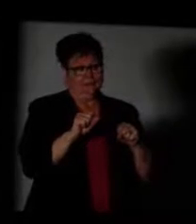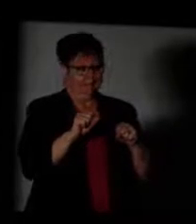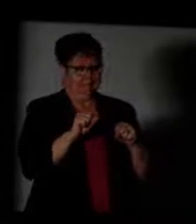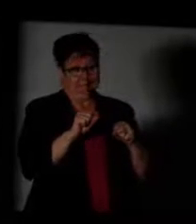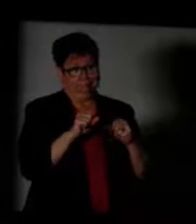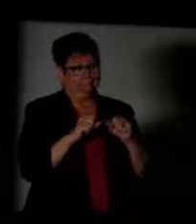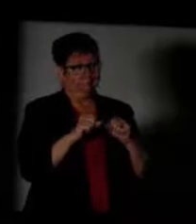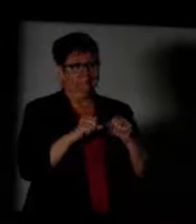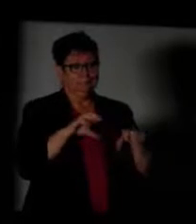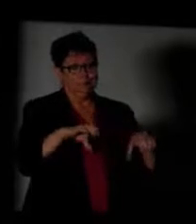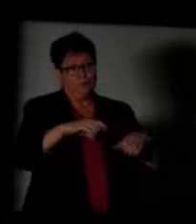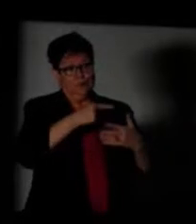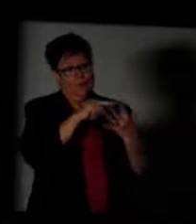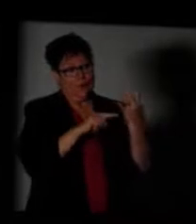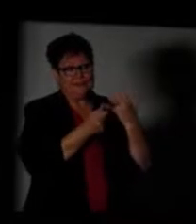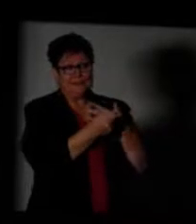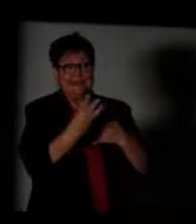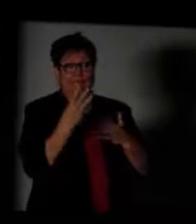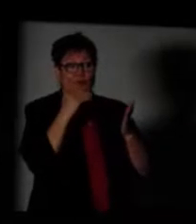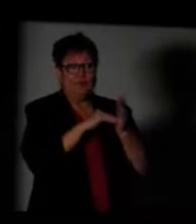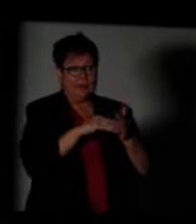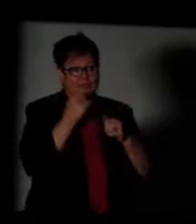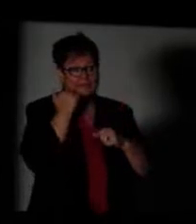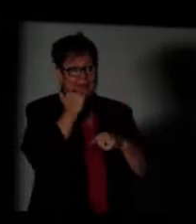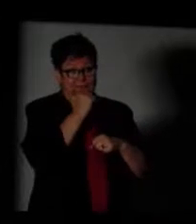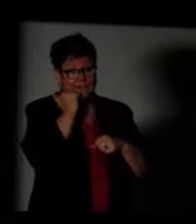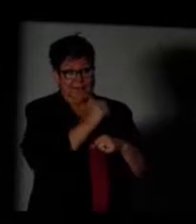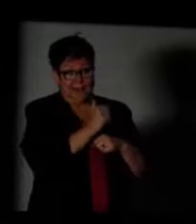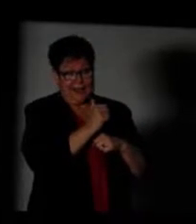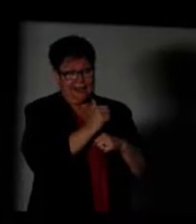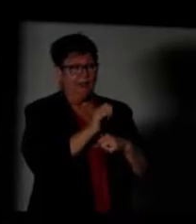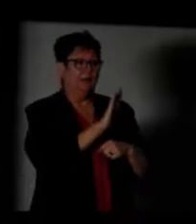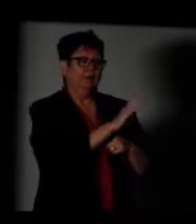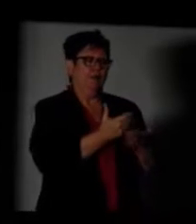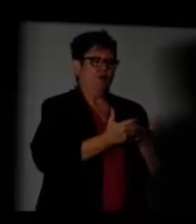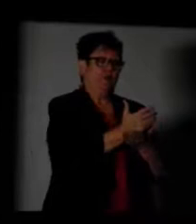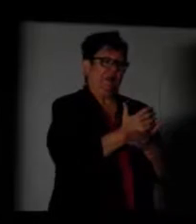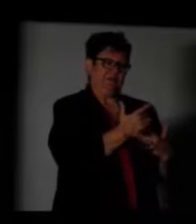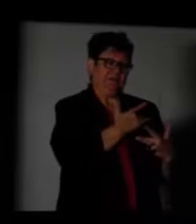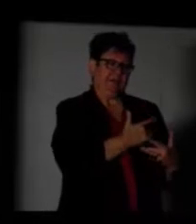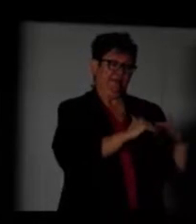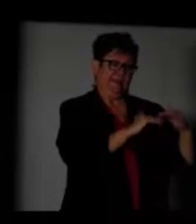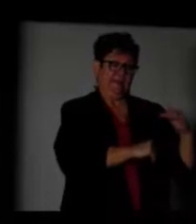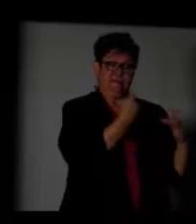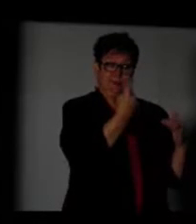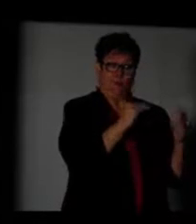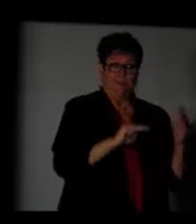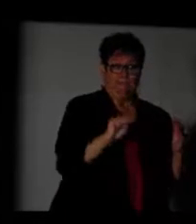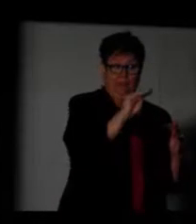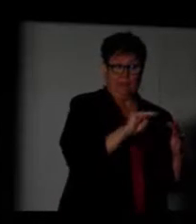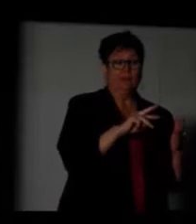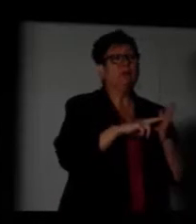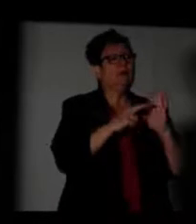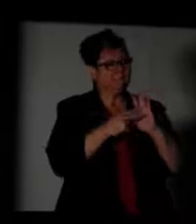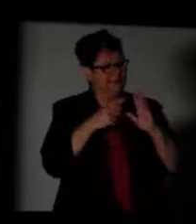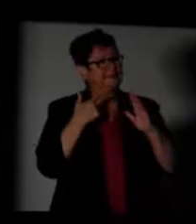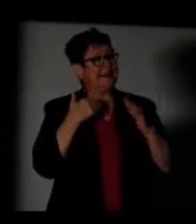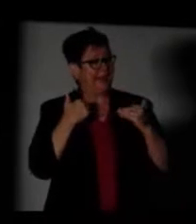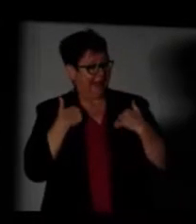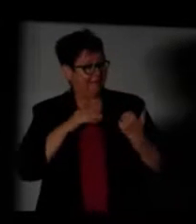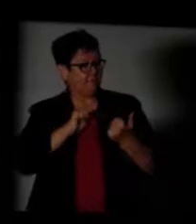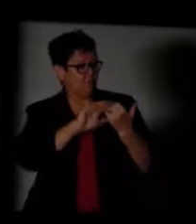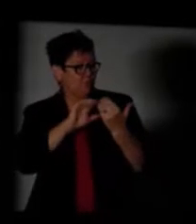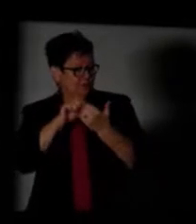day. Given the collections are typically less than a million or so, or just over a million, that means there's practical approaches to this. So for